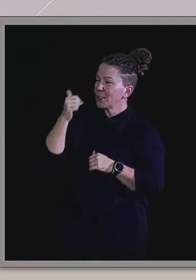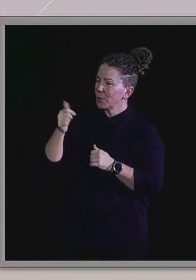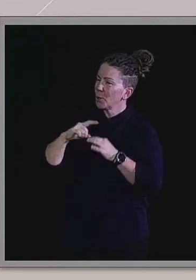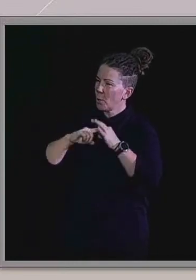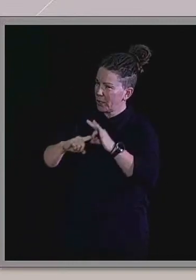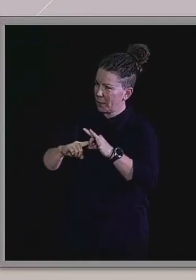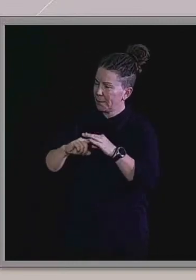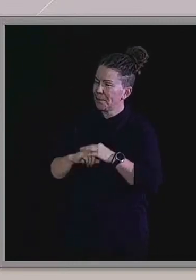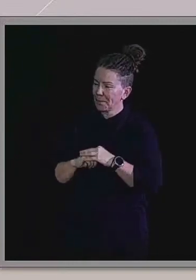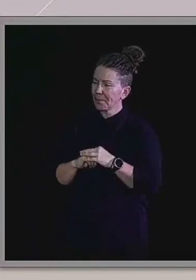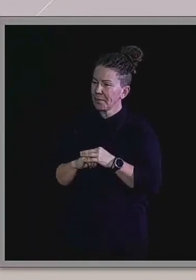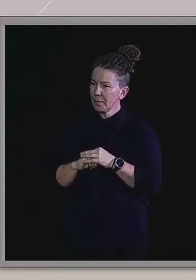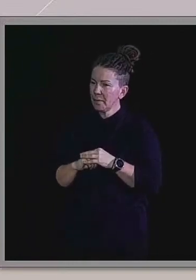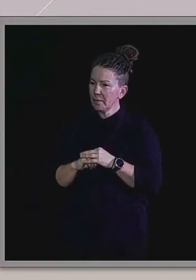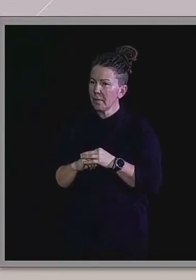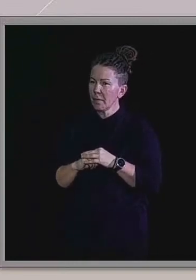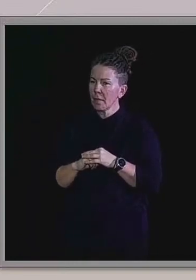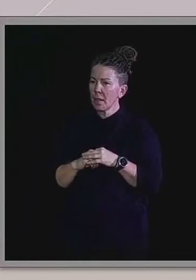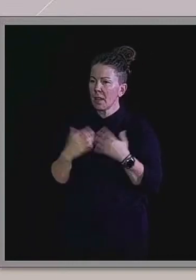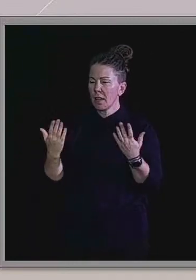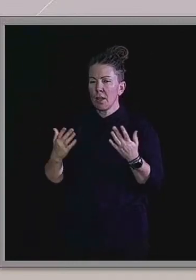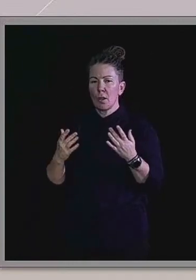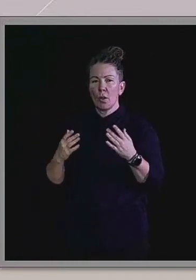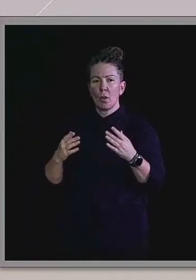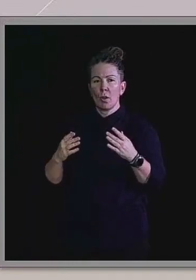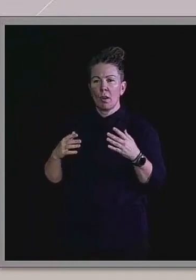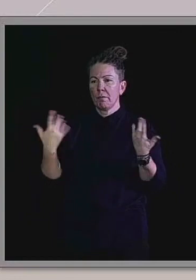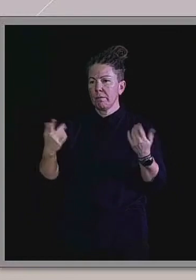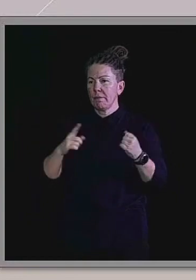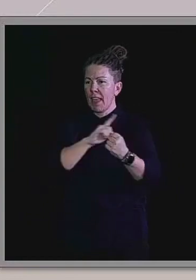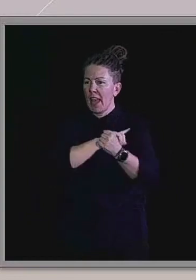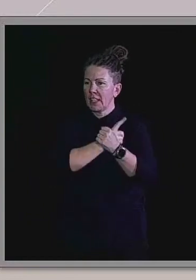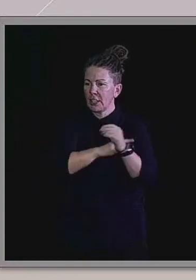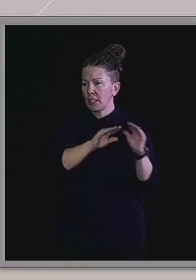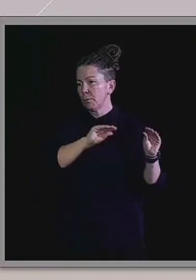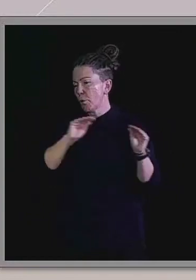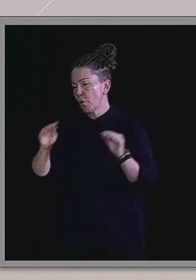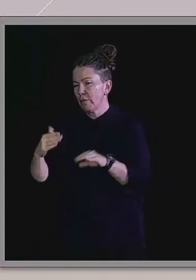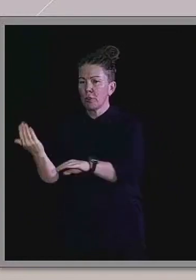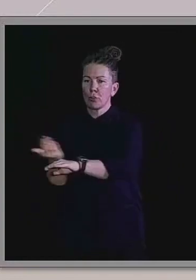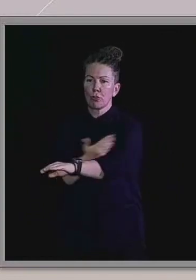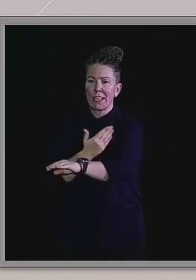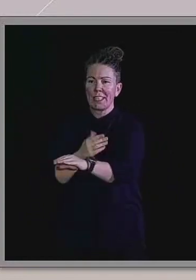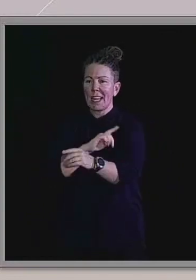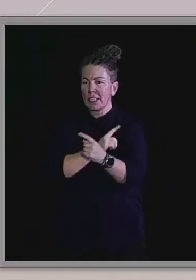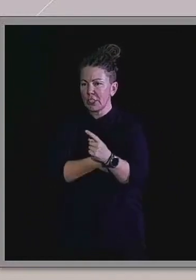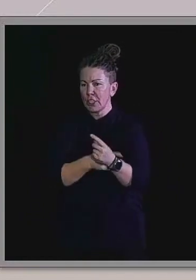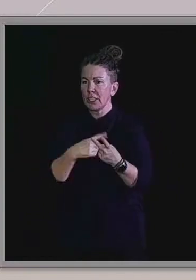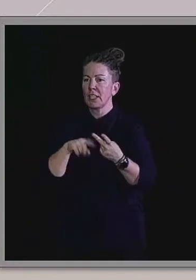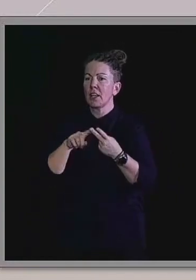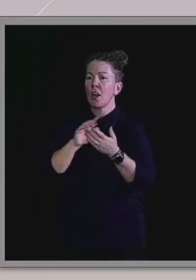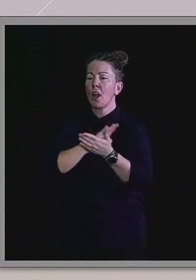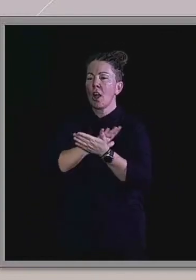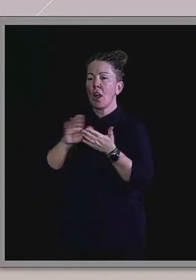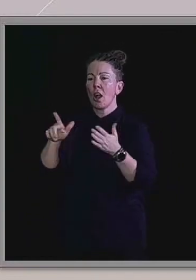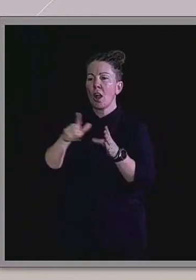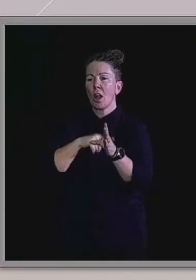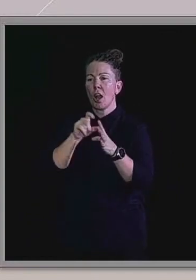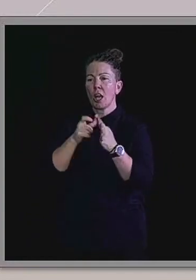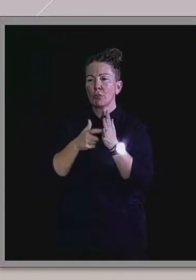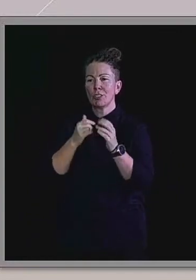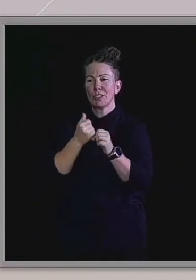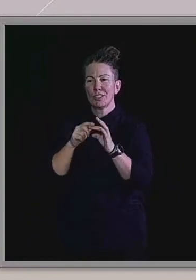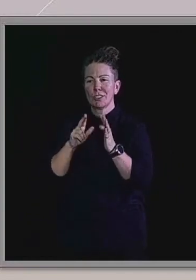with this whole shift to green energy, we've seen the green hydrogen push, but there's also all the rare earths, and there's now